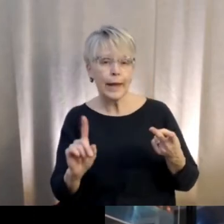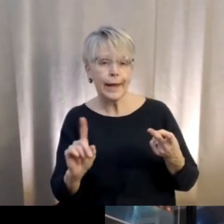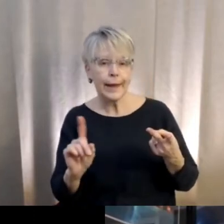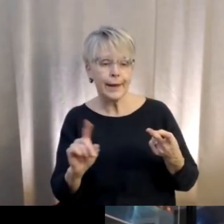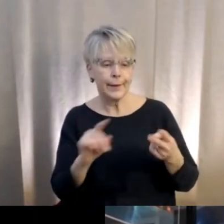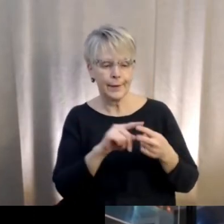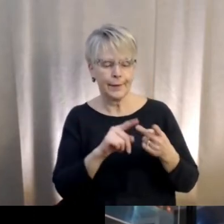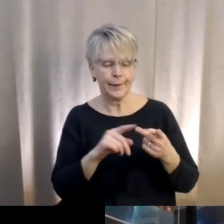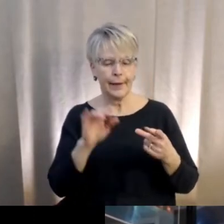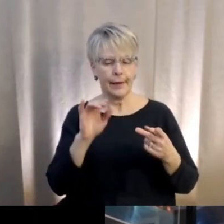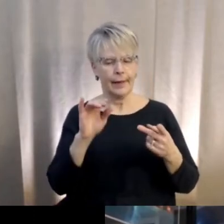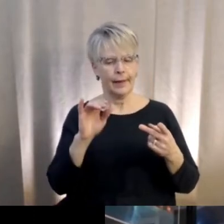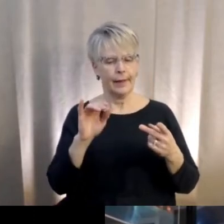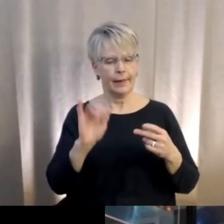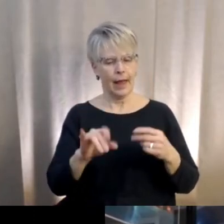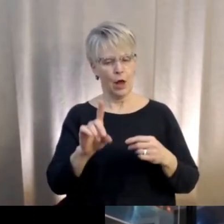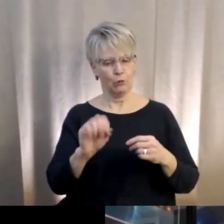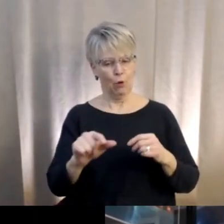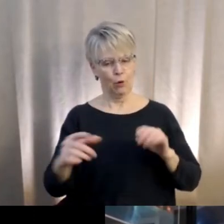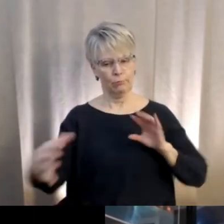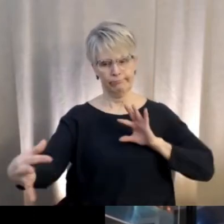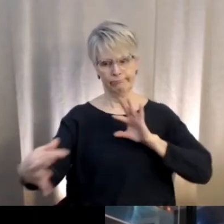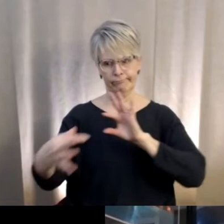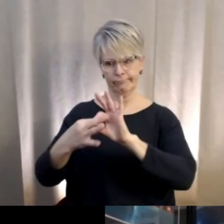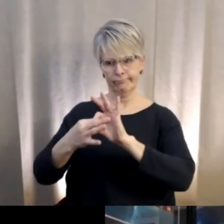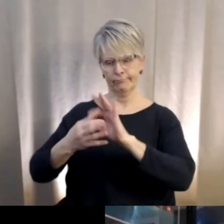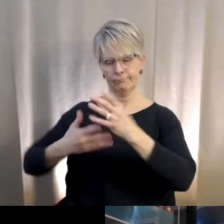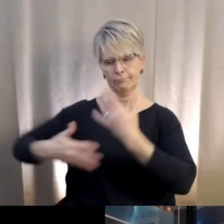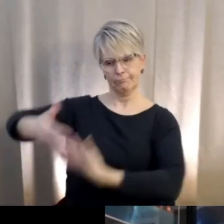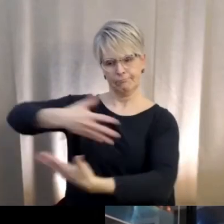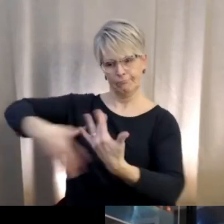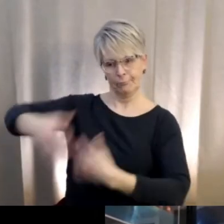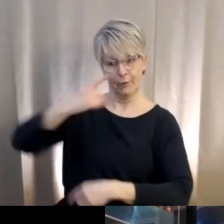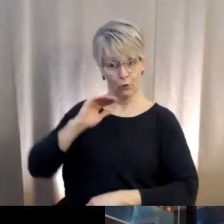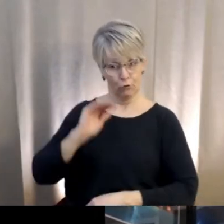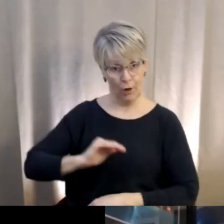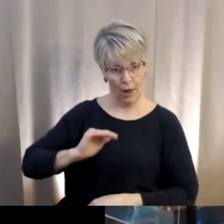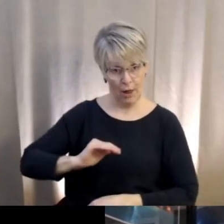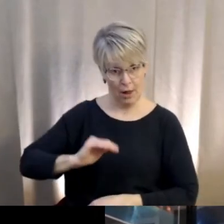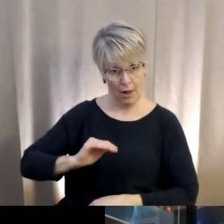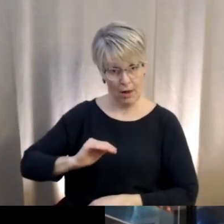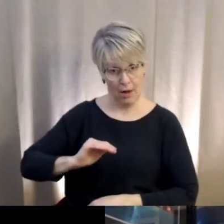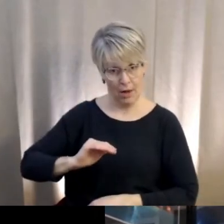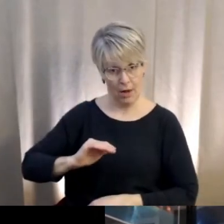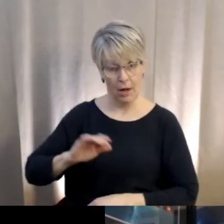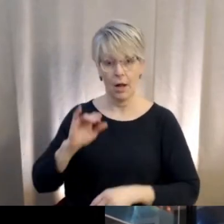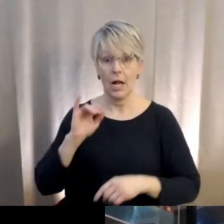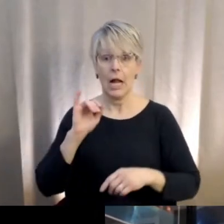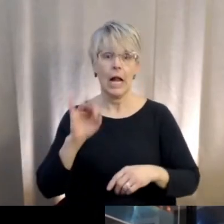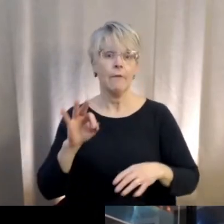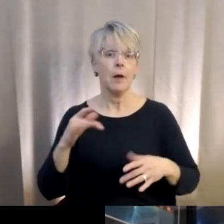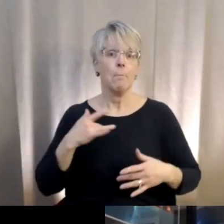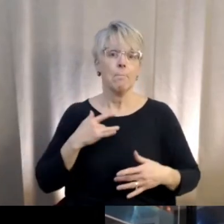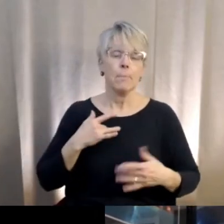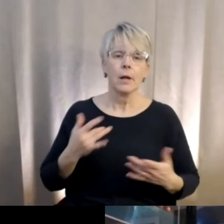to be a bridge, you know, for social interaction and so forth for your child. If it's primarily at, you